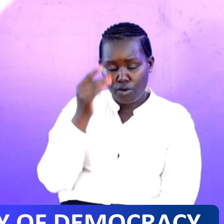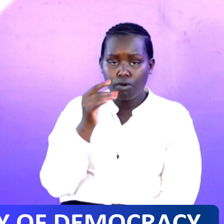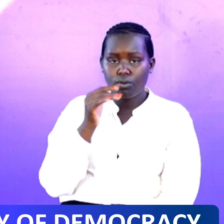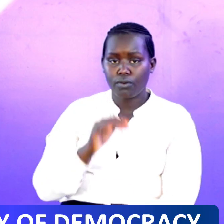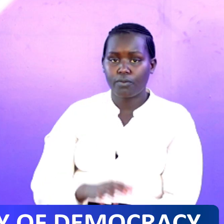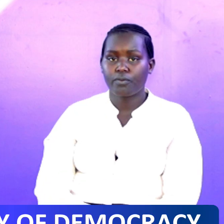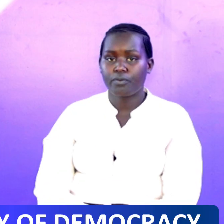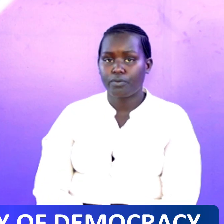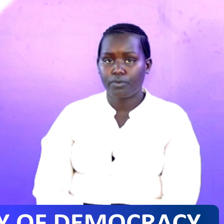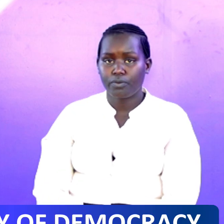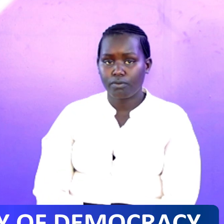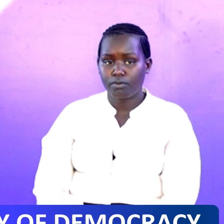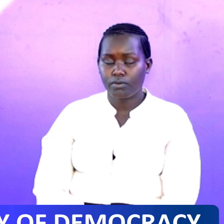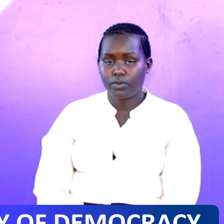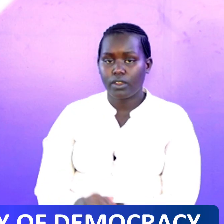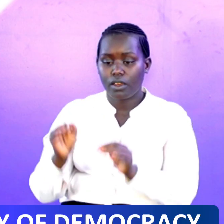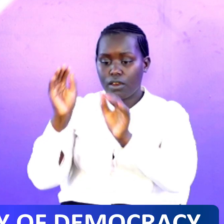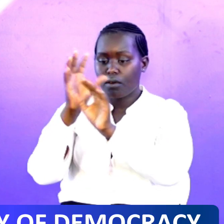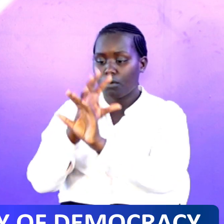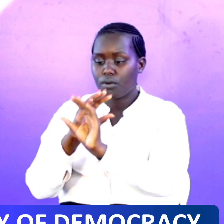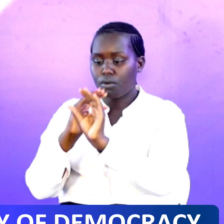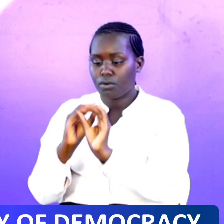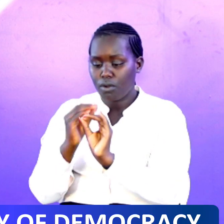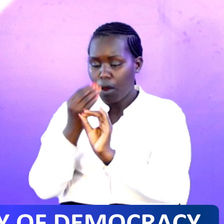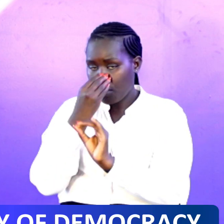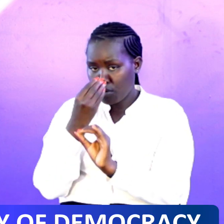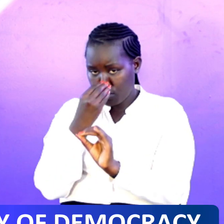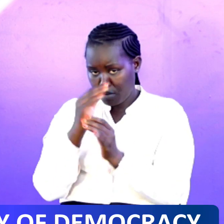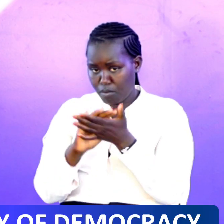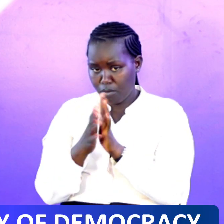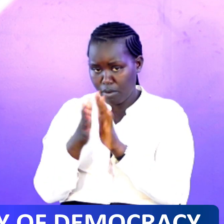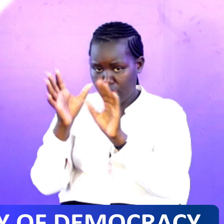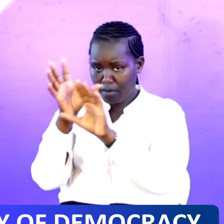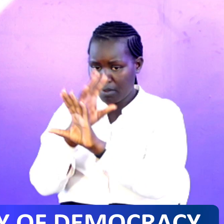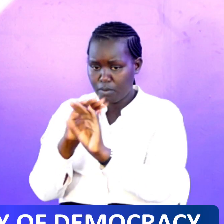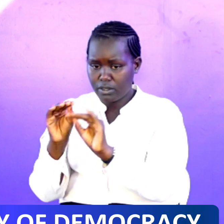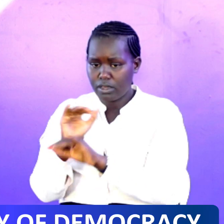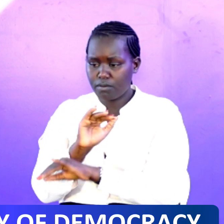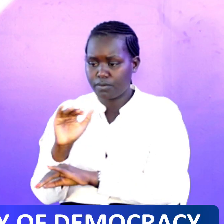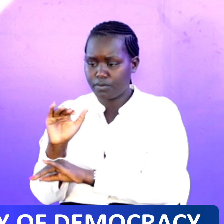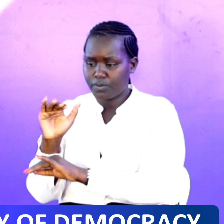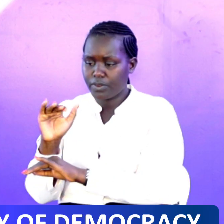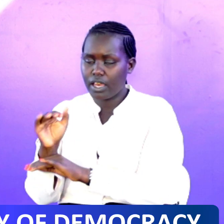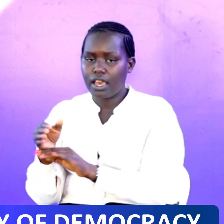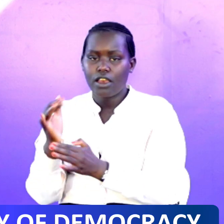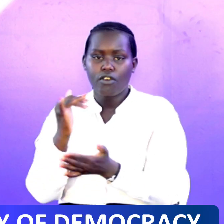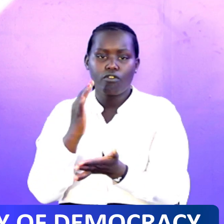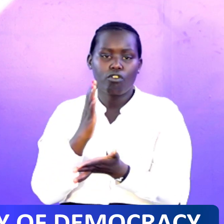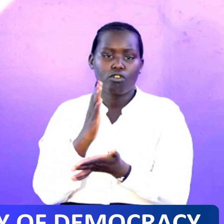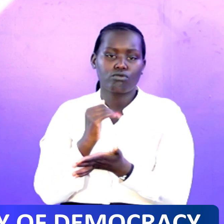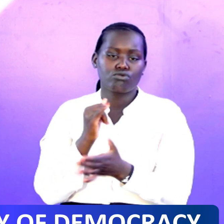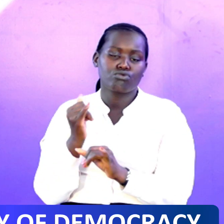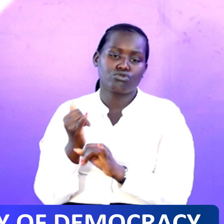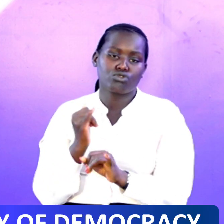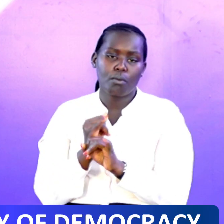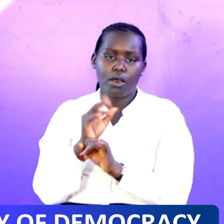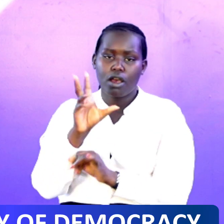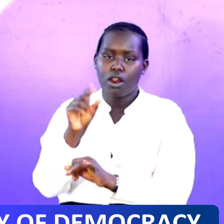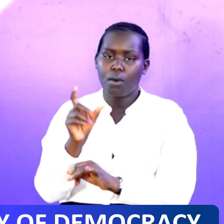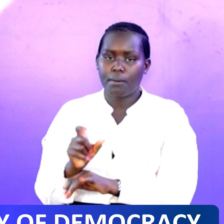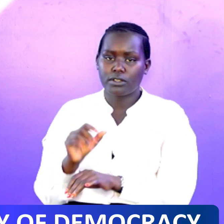WhatsApp group, when Ruto became president, there are people asking for jobs, isn't it? They are still asking for jobs in that WhatsApp group. Yeah. No one has exited.